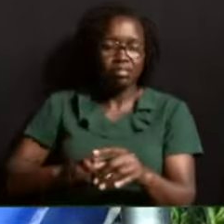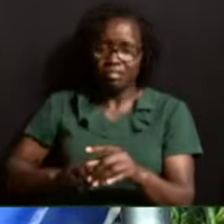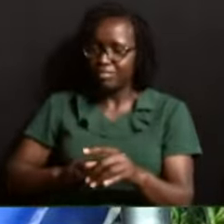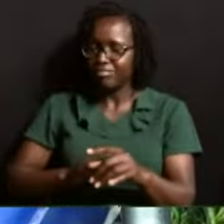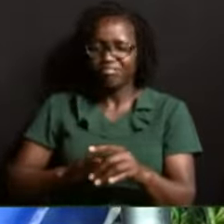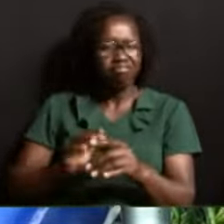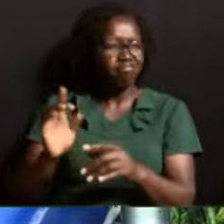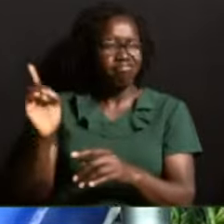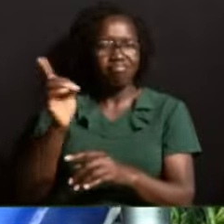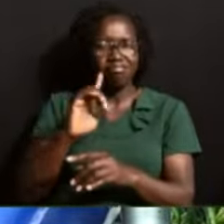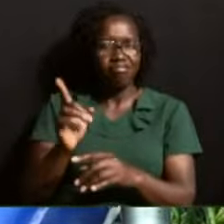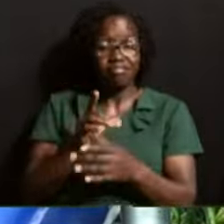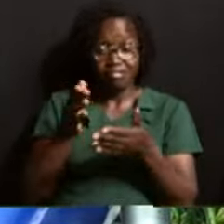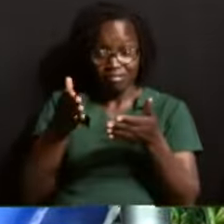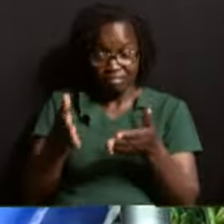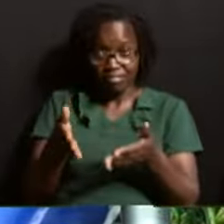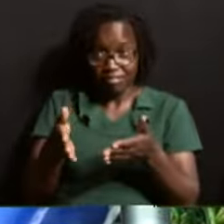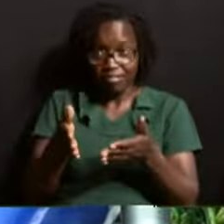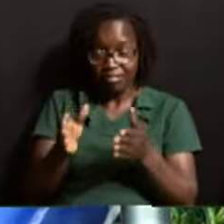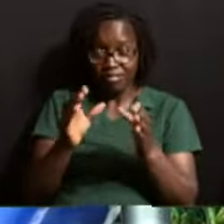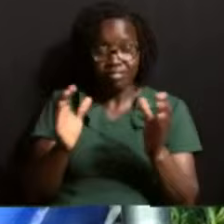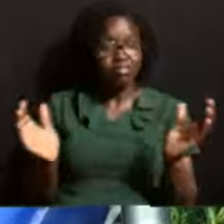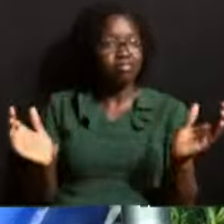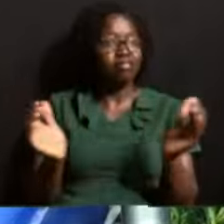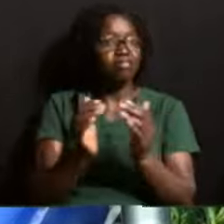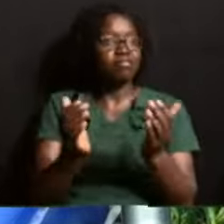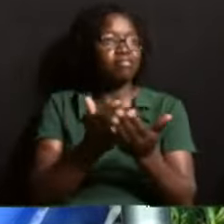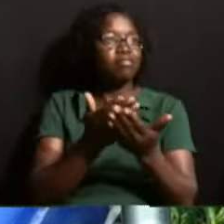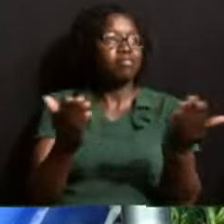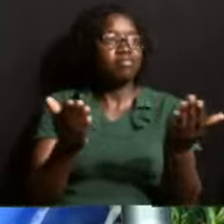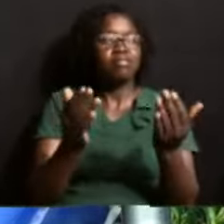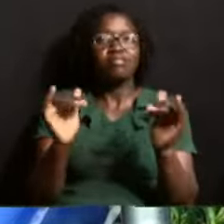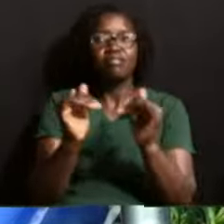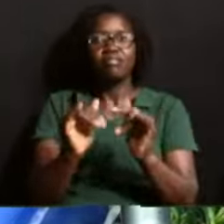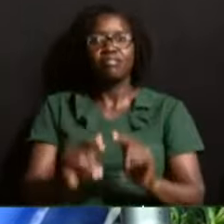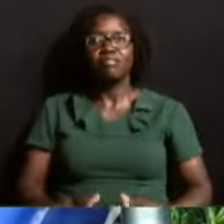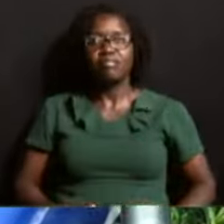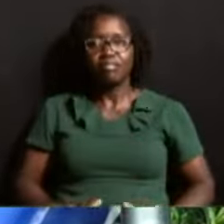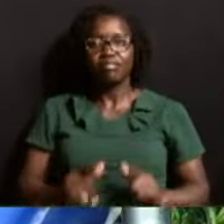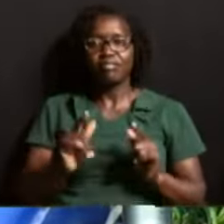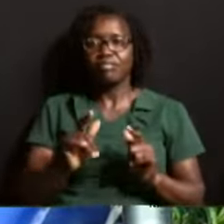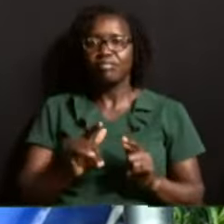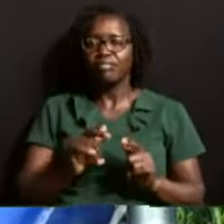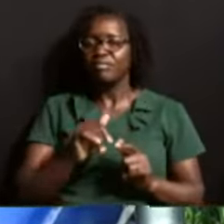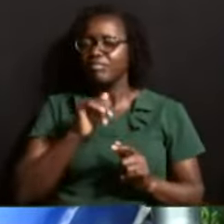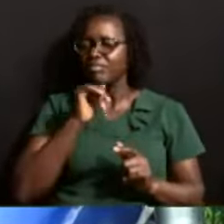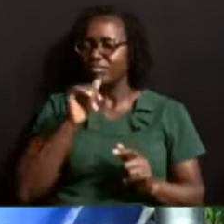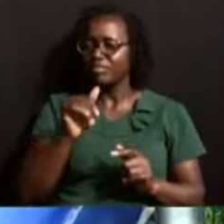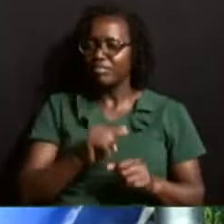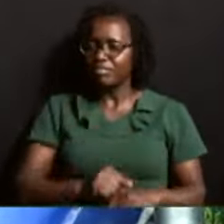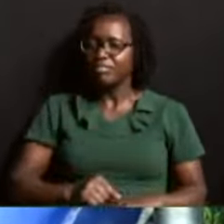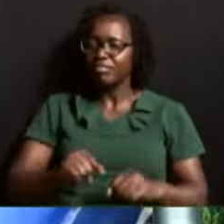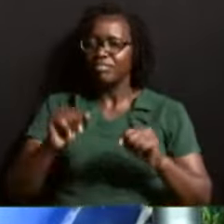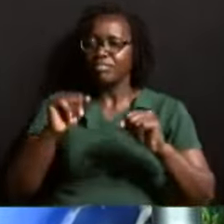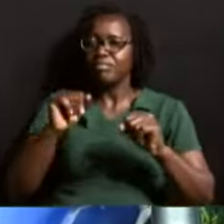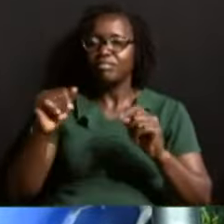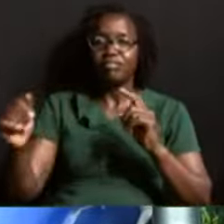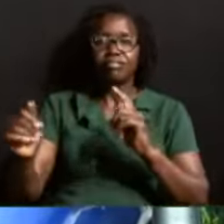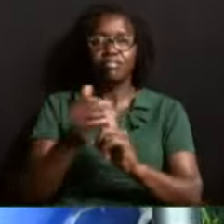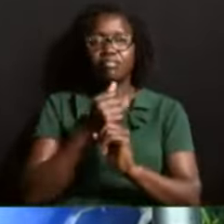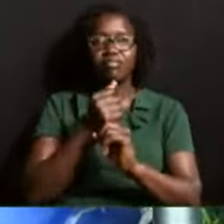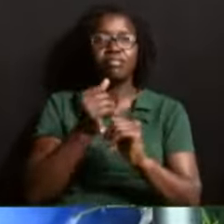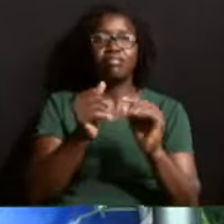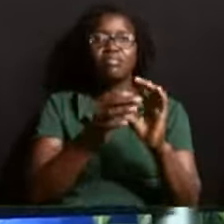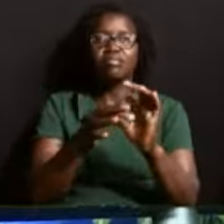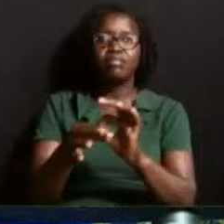Here at this particular congregation we call New Life, you will not be able to achieve